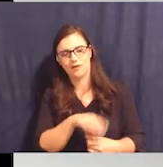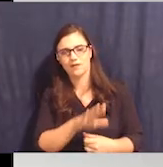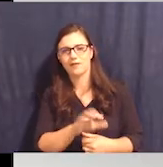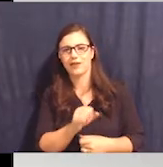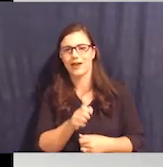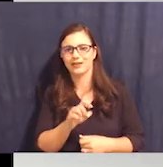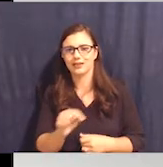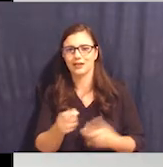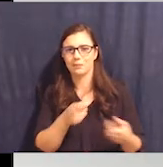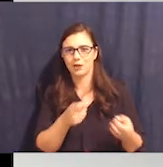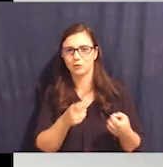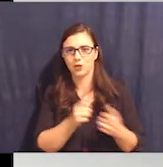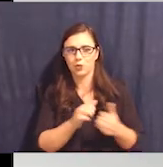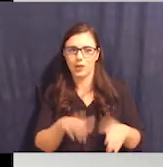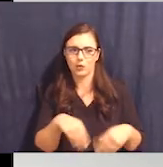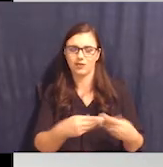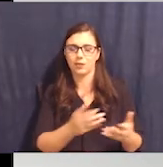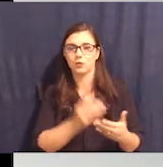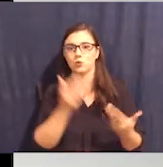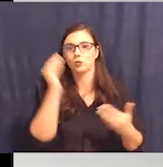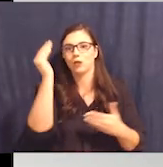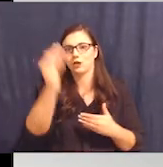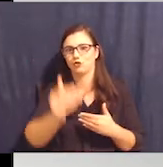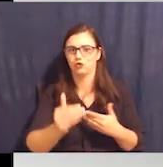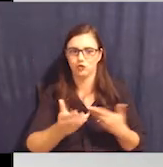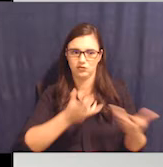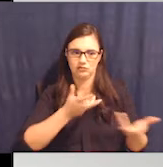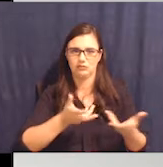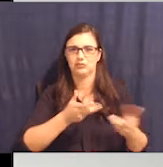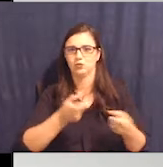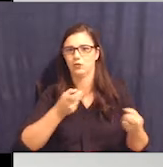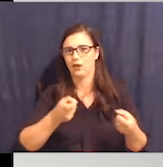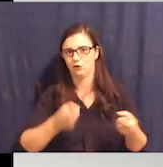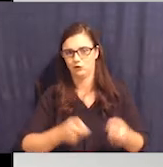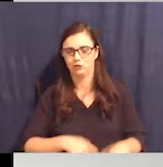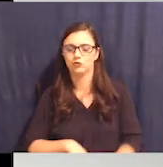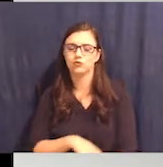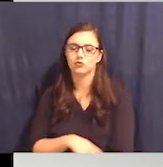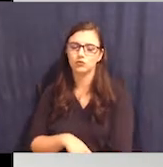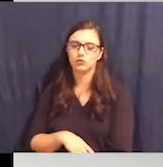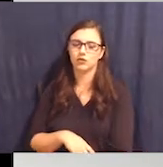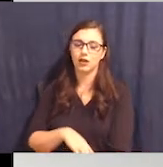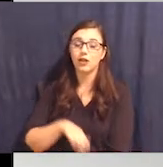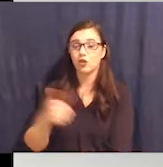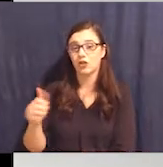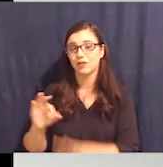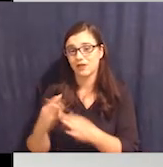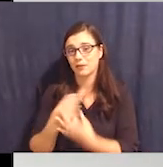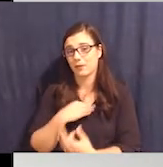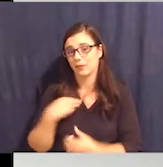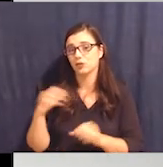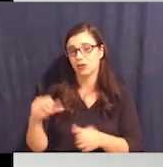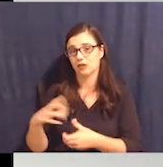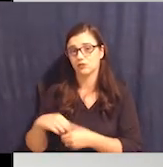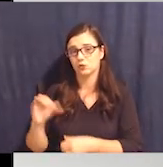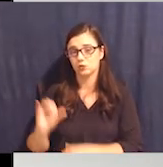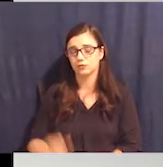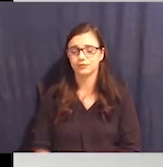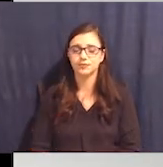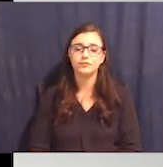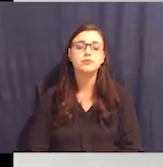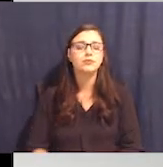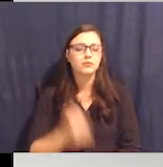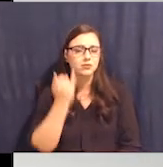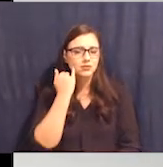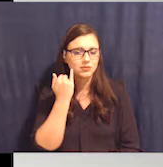their asset management without giving them too much to deal with. And also other family members can handle it for you too. If